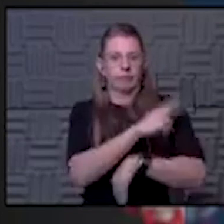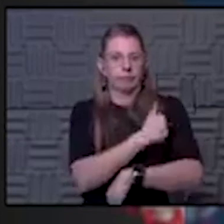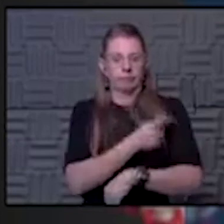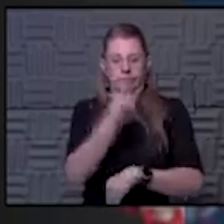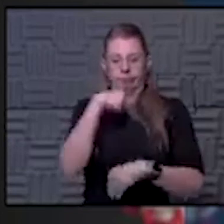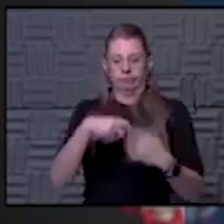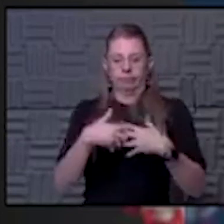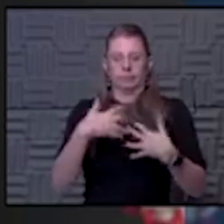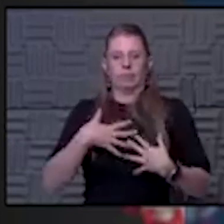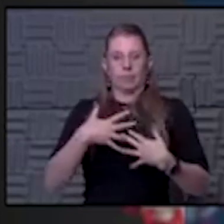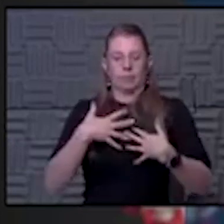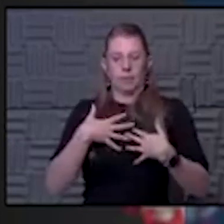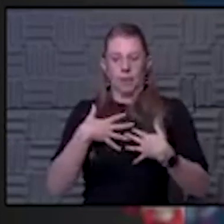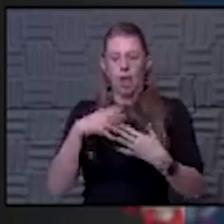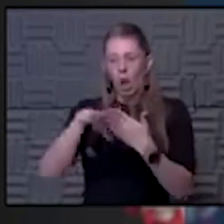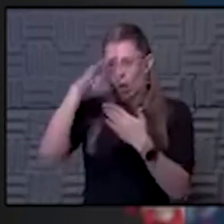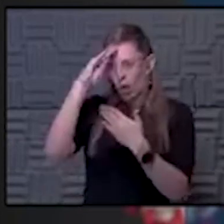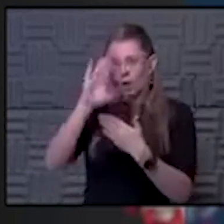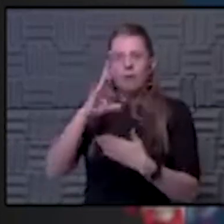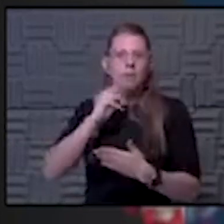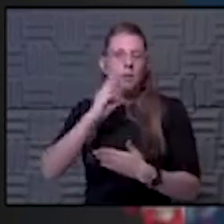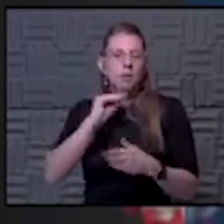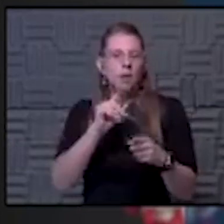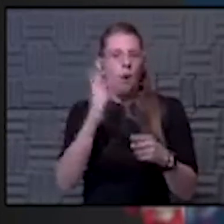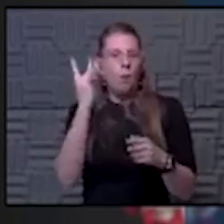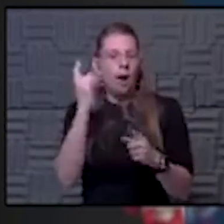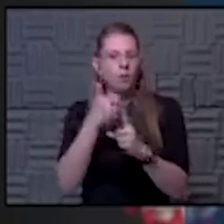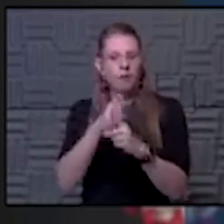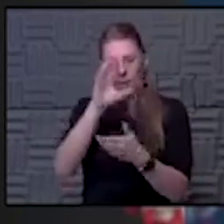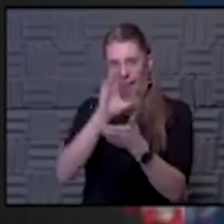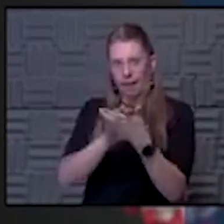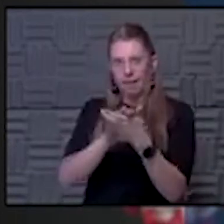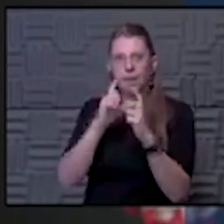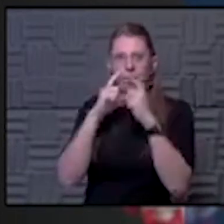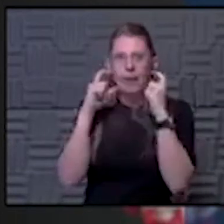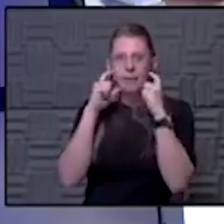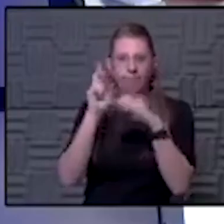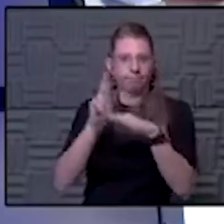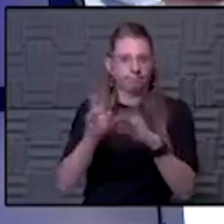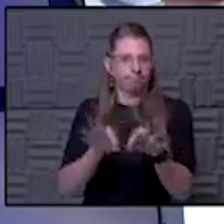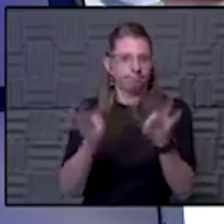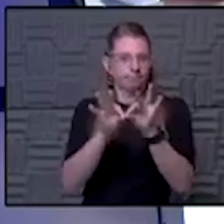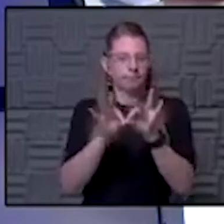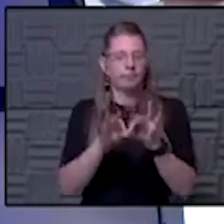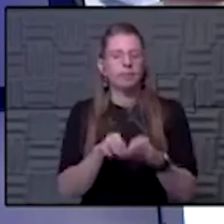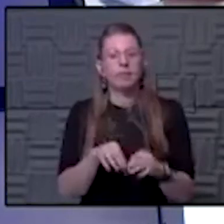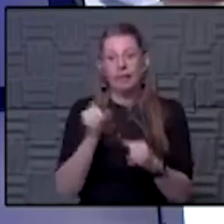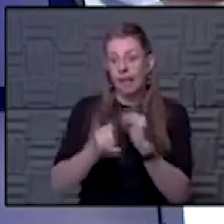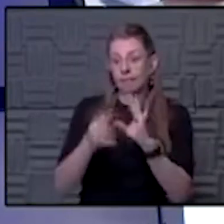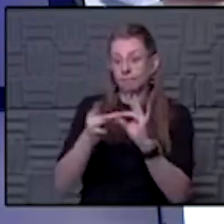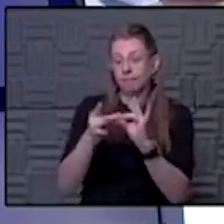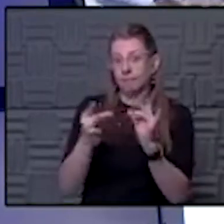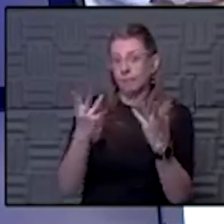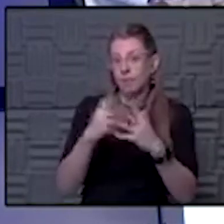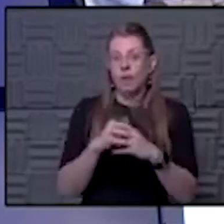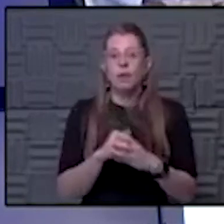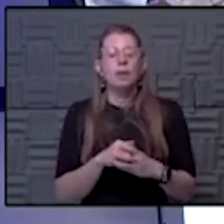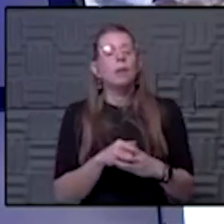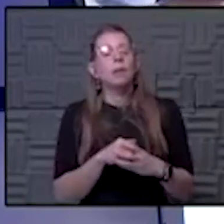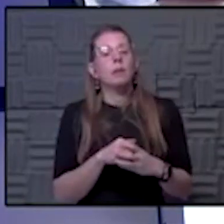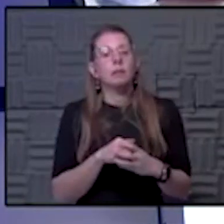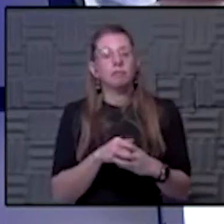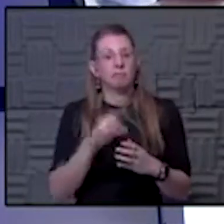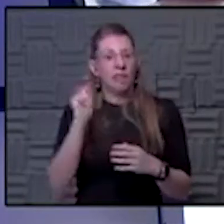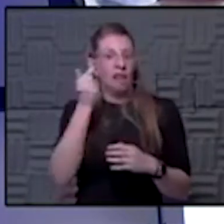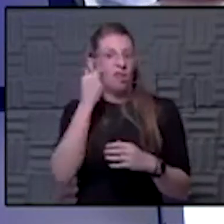share what she has learned and why she now believes in that power of masks. Hawk, final thoughts from today. You know, I think Governor Kelly was right on point